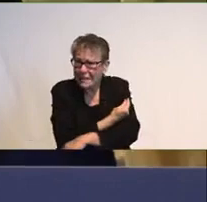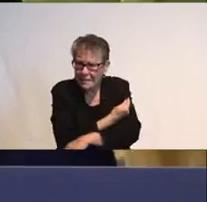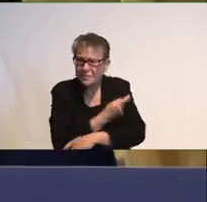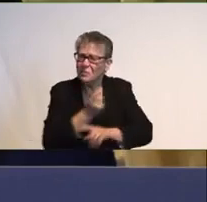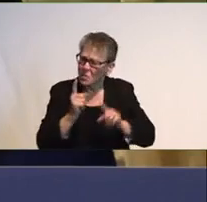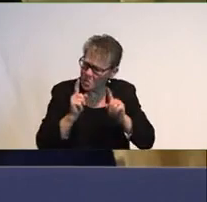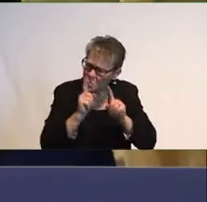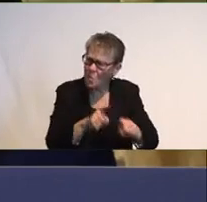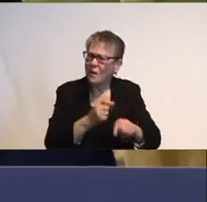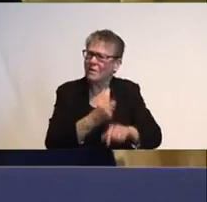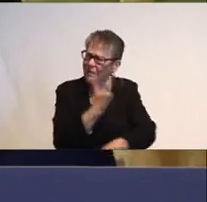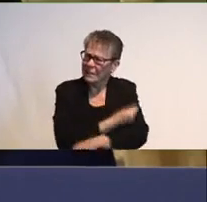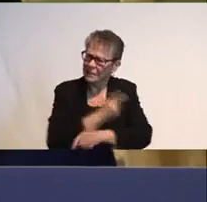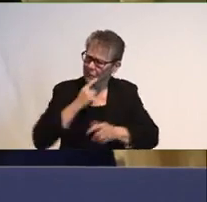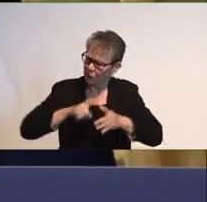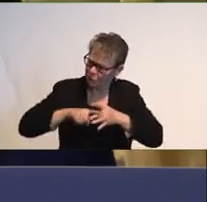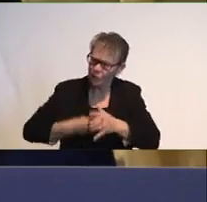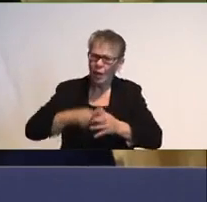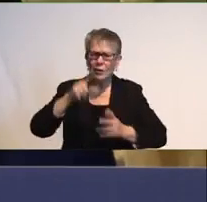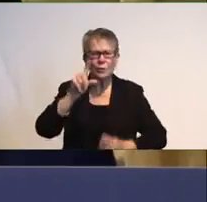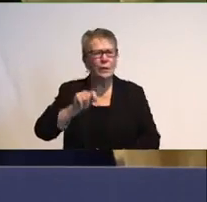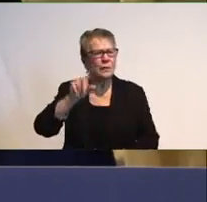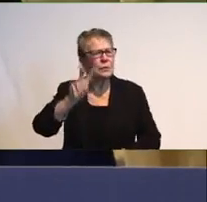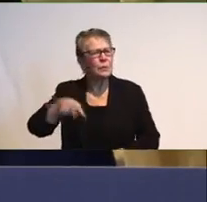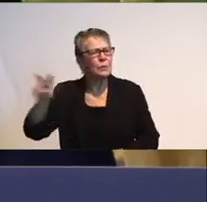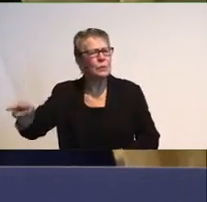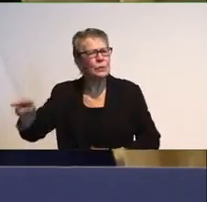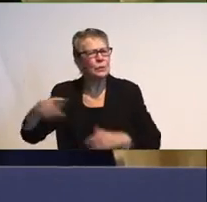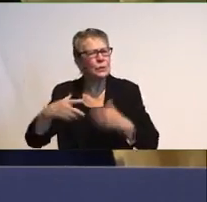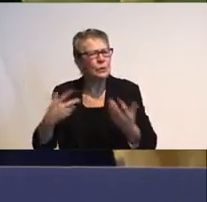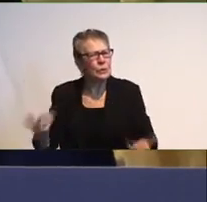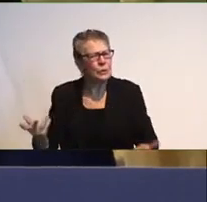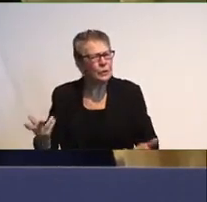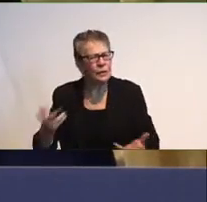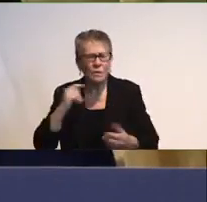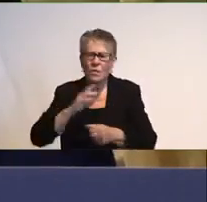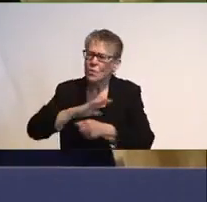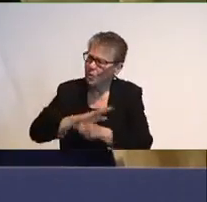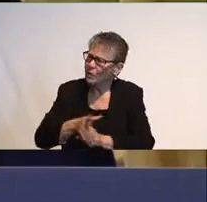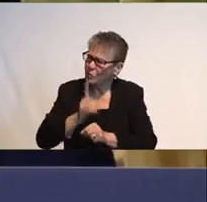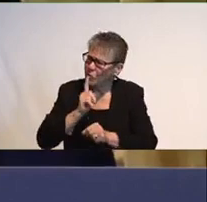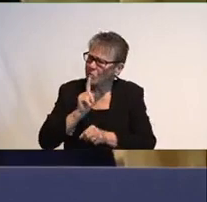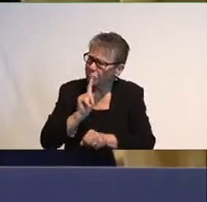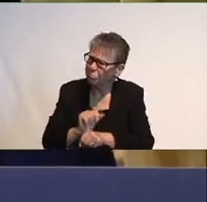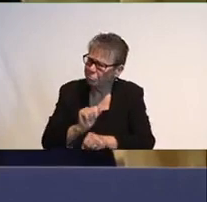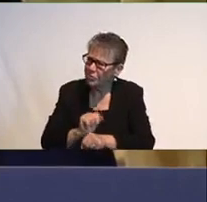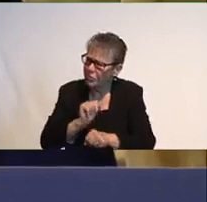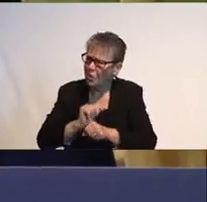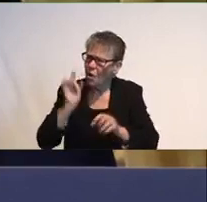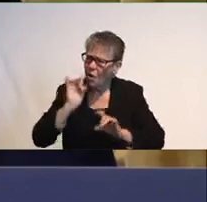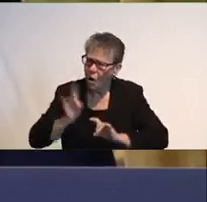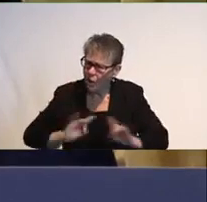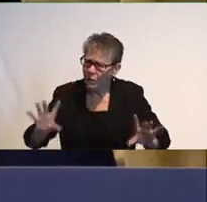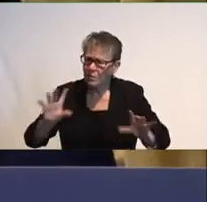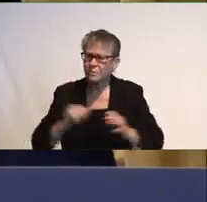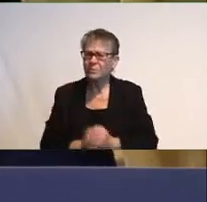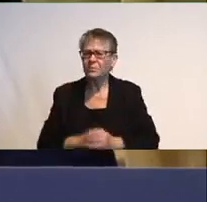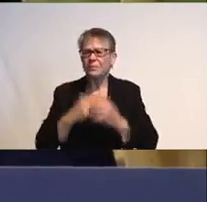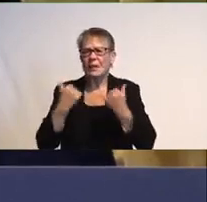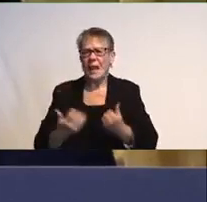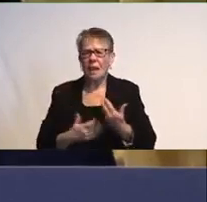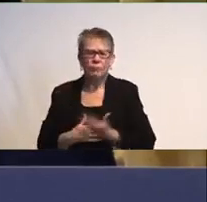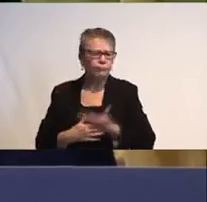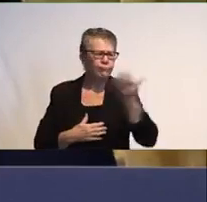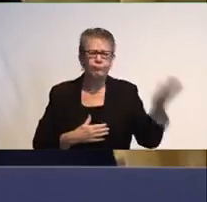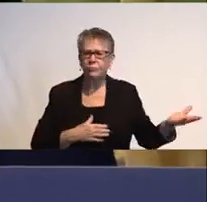footing against this insidious virus. And with that, it's my pleasure to introduce the woman who needs no introduction, the Commissioner of the Department